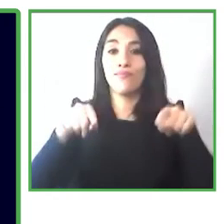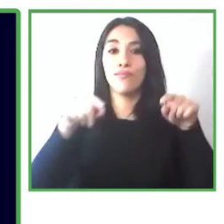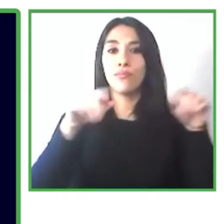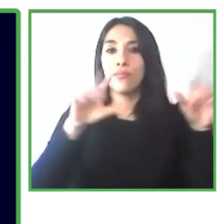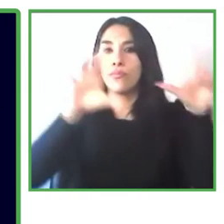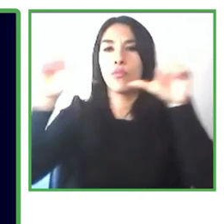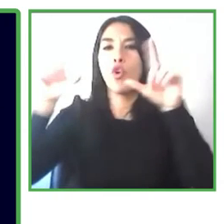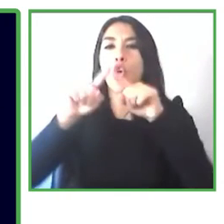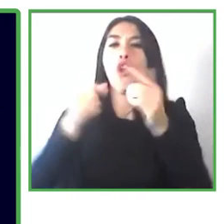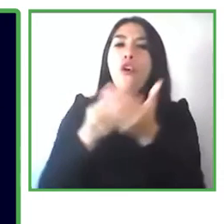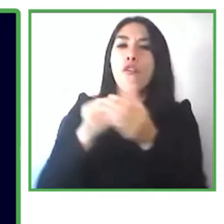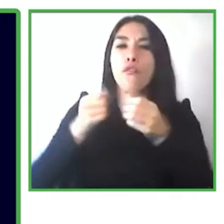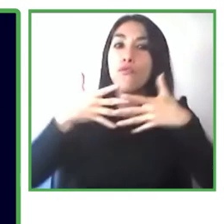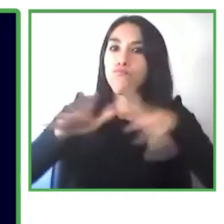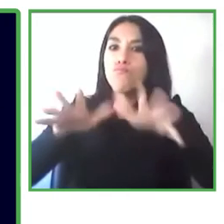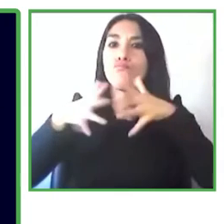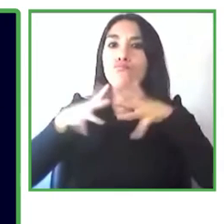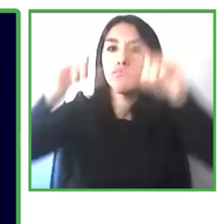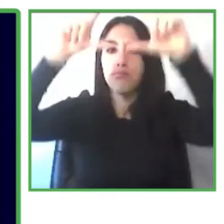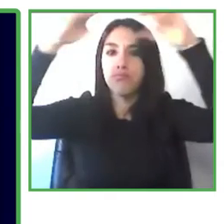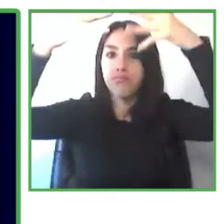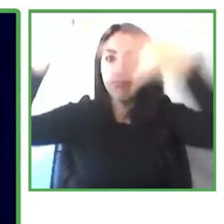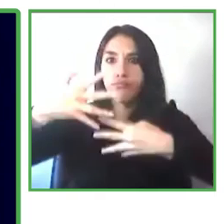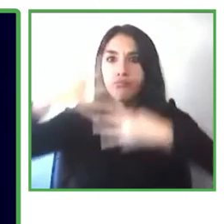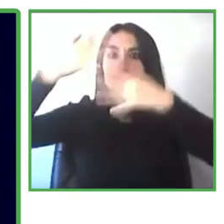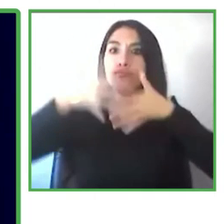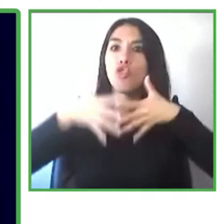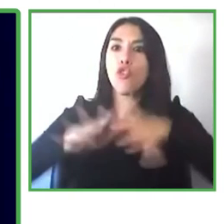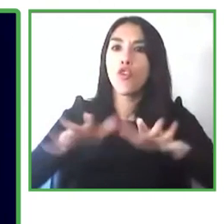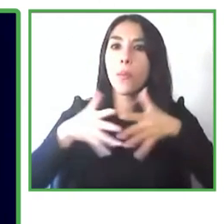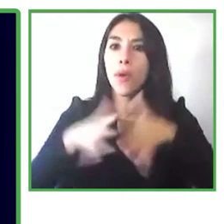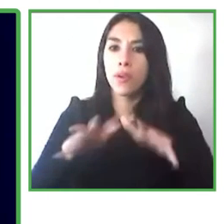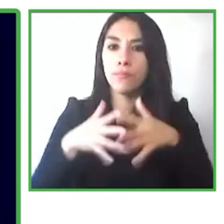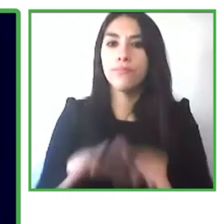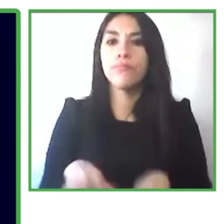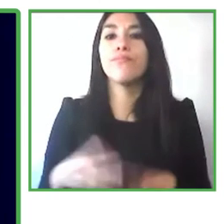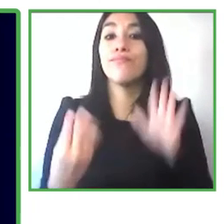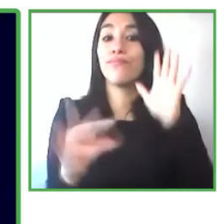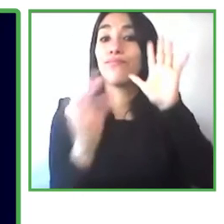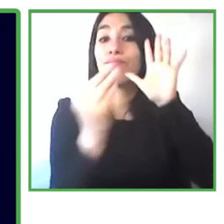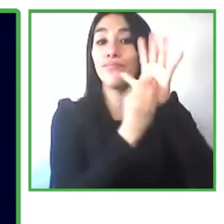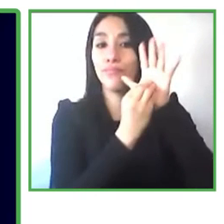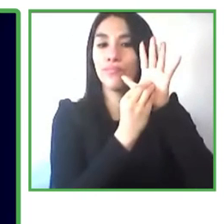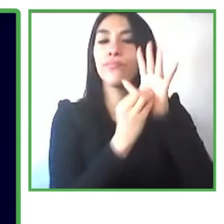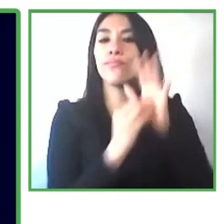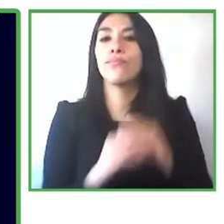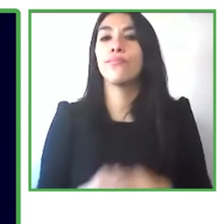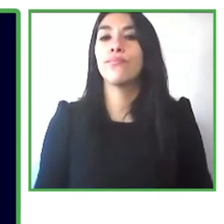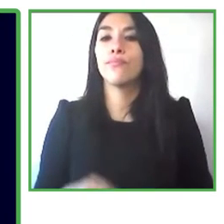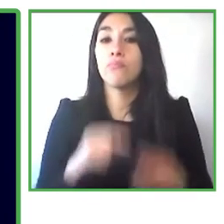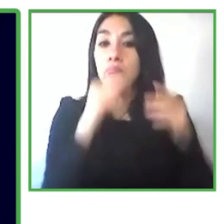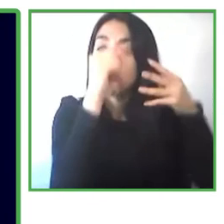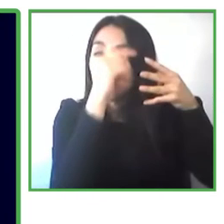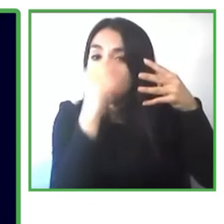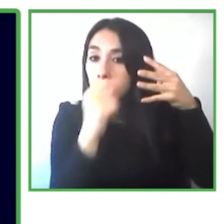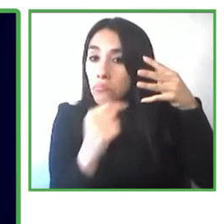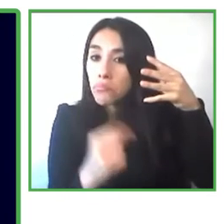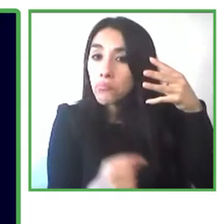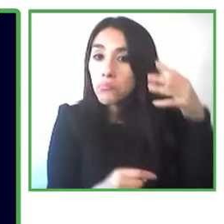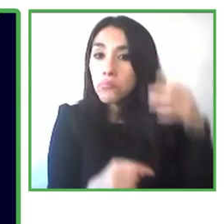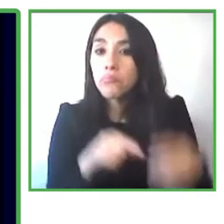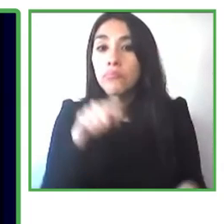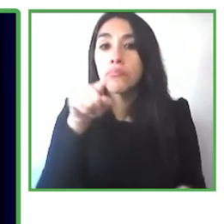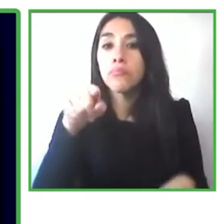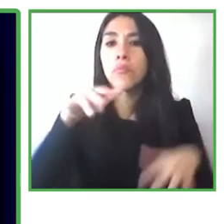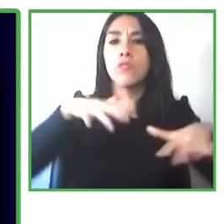additional comments. To access to the hallmarks, the most important one or the most special ones, they